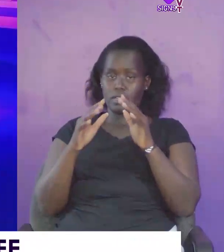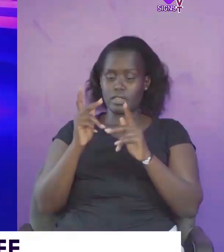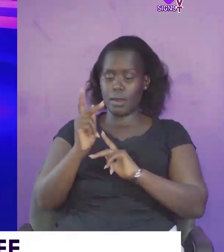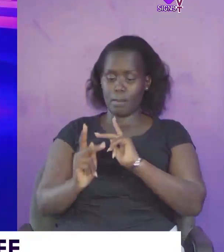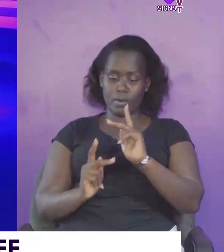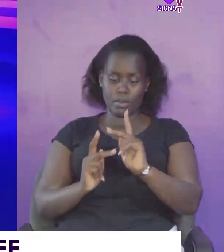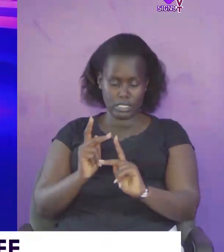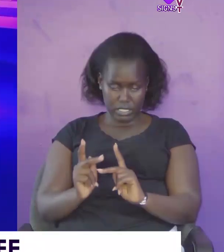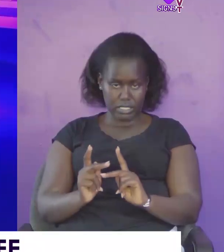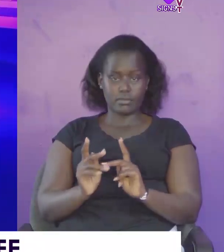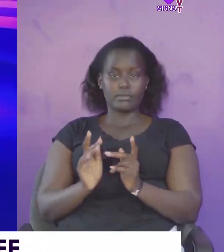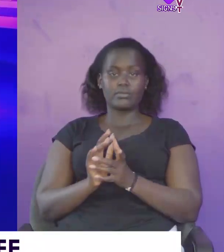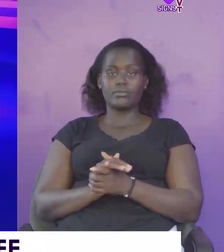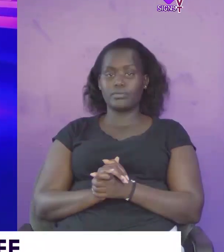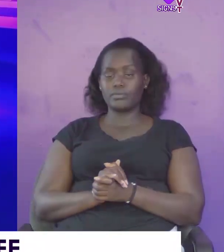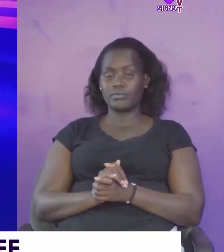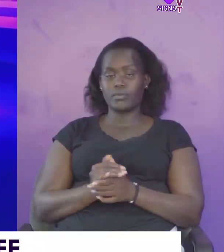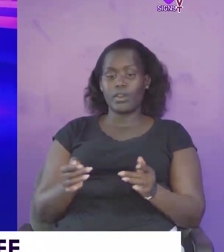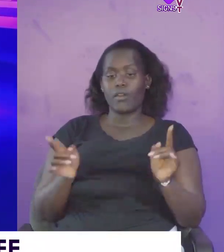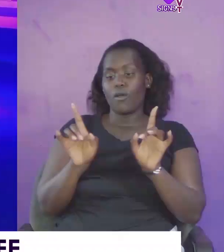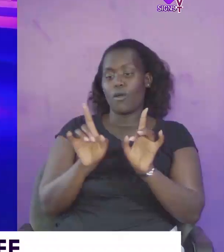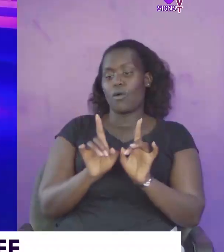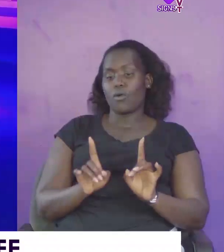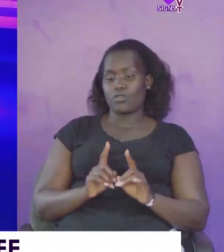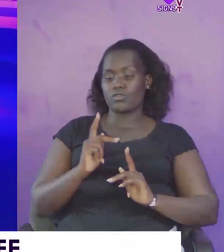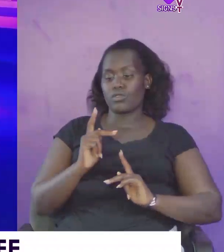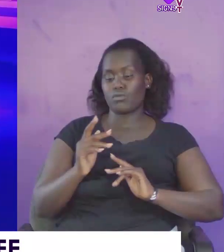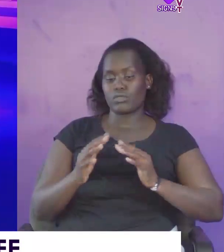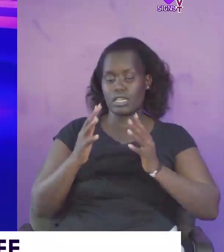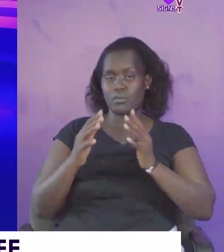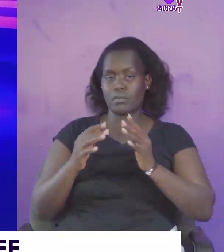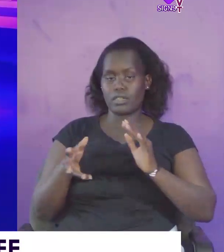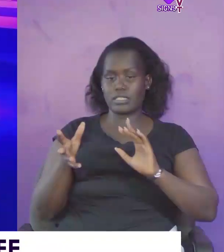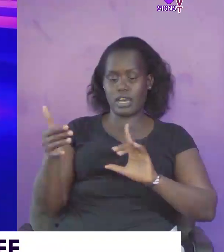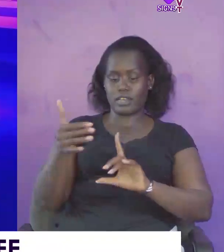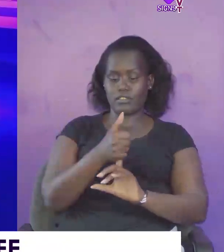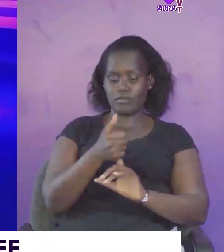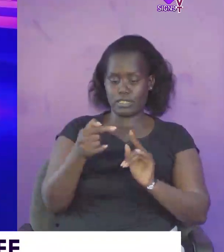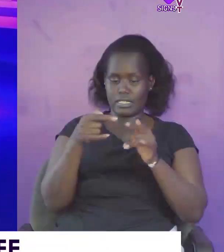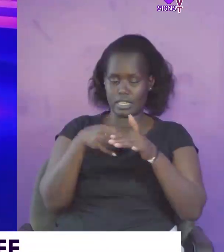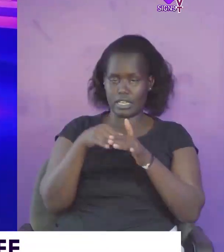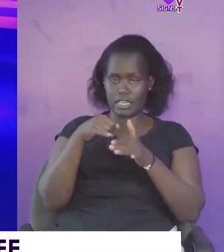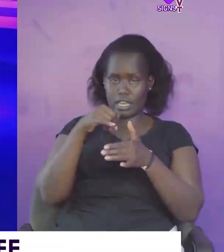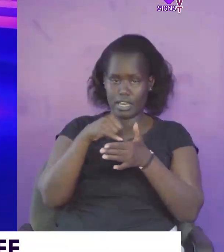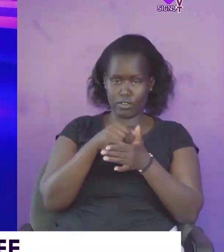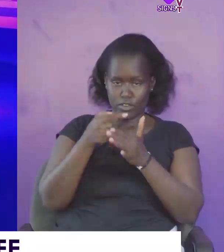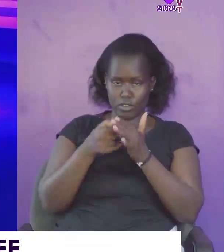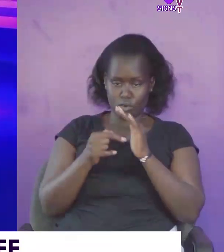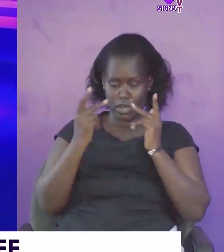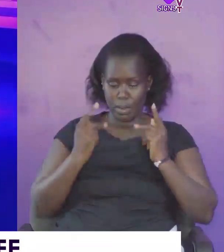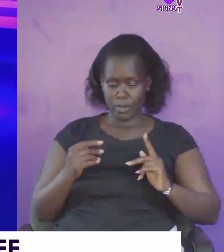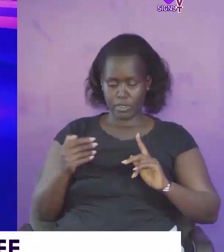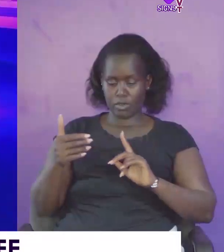processes, and also we celebrate achievements, including personal achievements. Right. But on the larger scale, as you